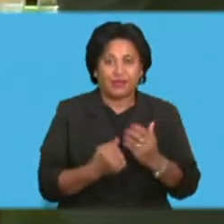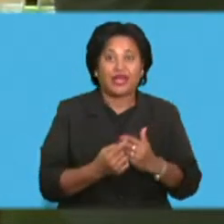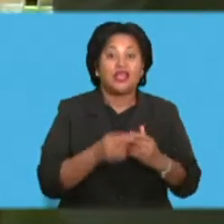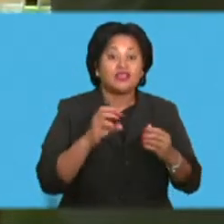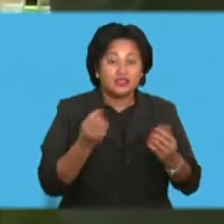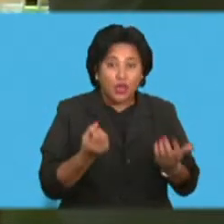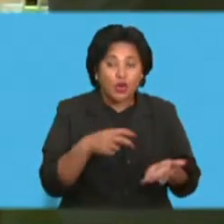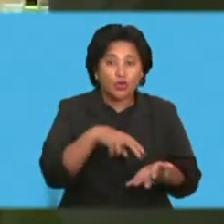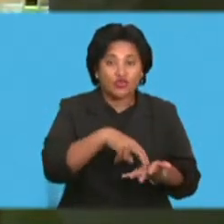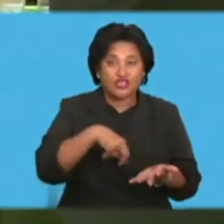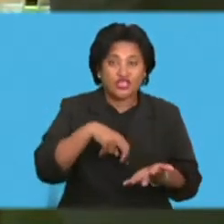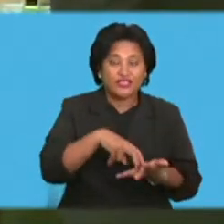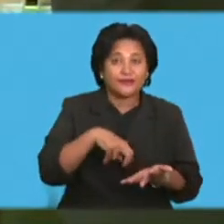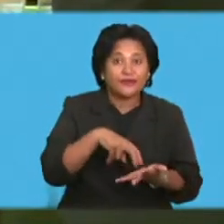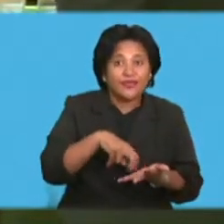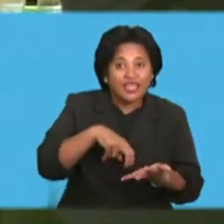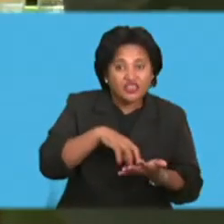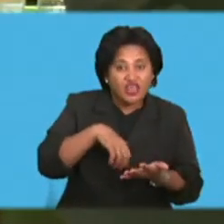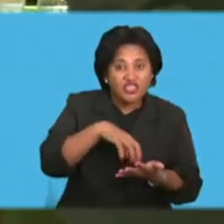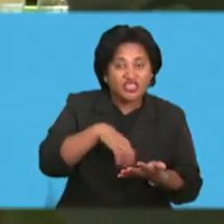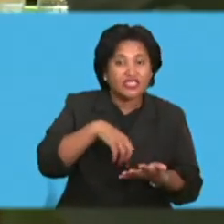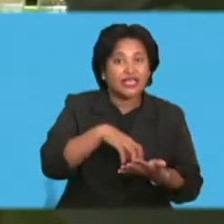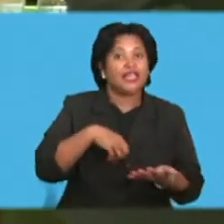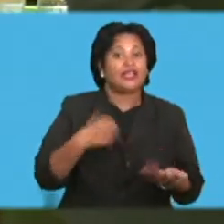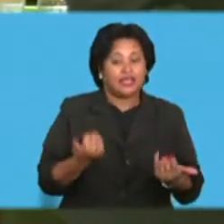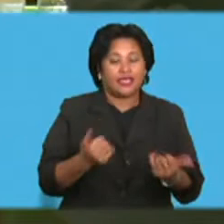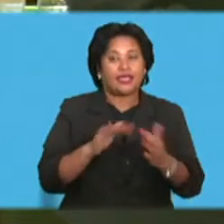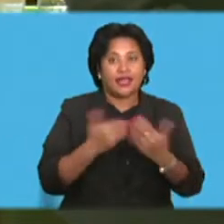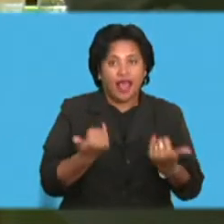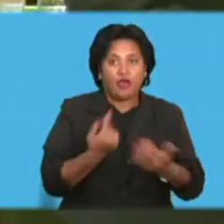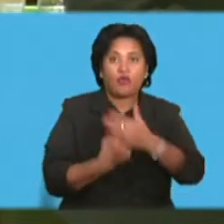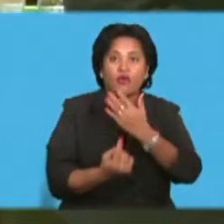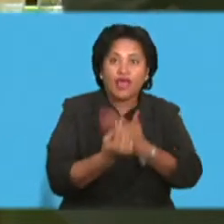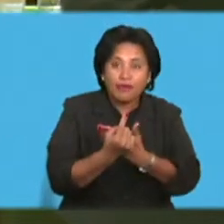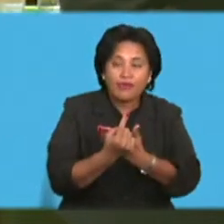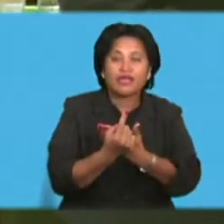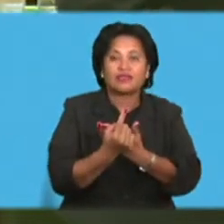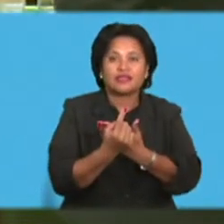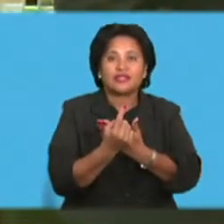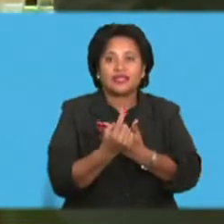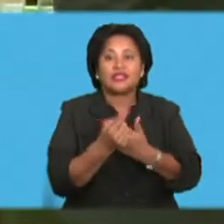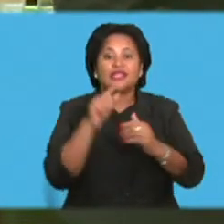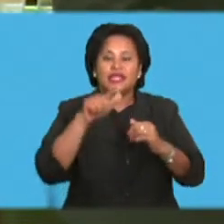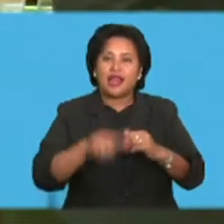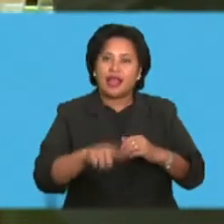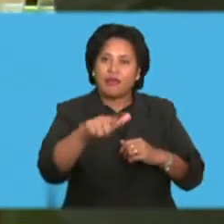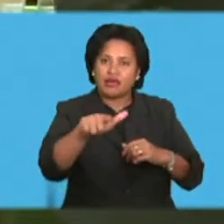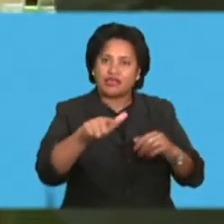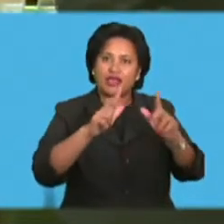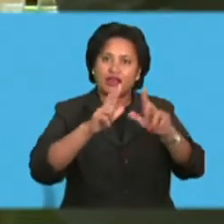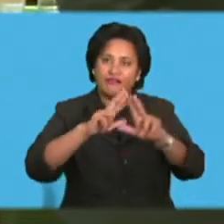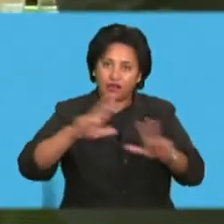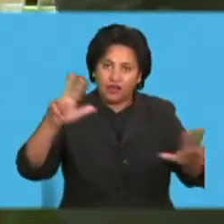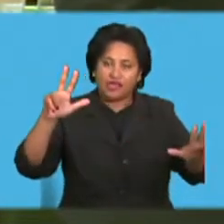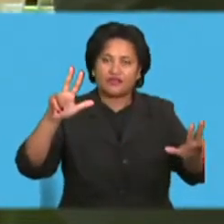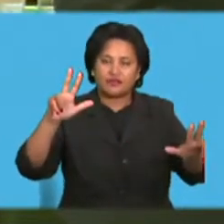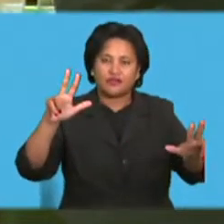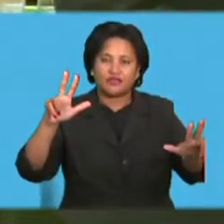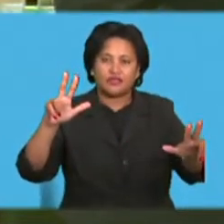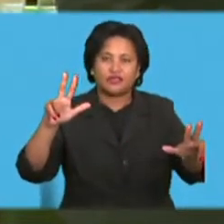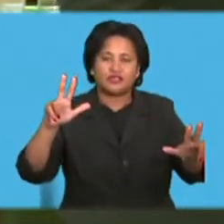is, has been undertaken at the Labasa, Vanua Levu,